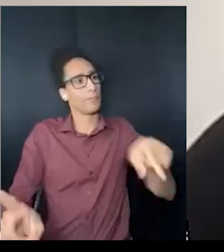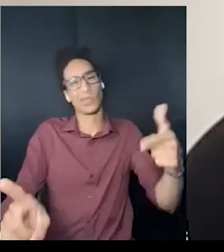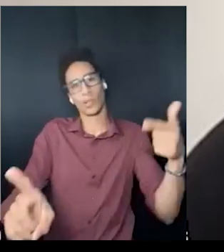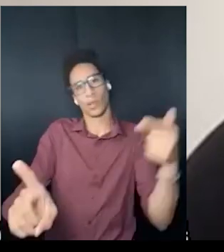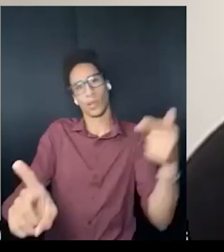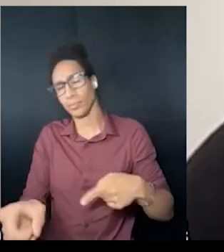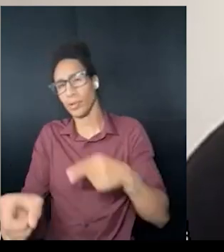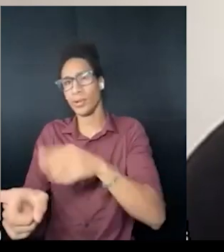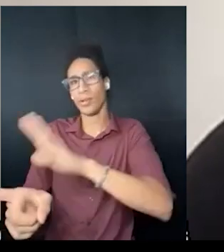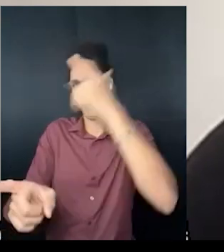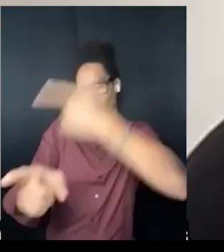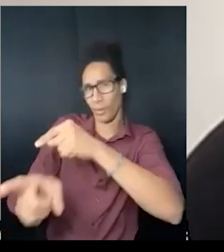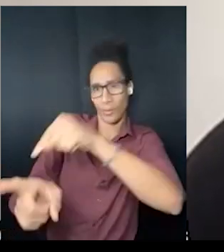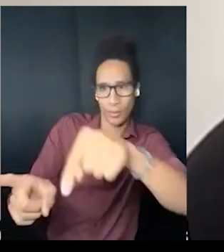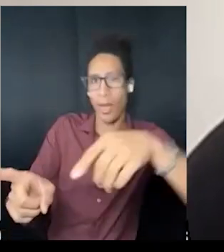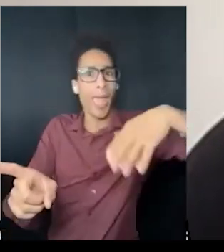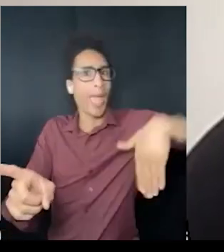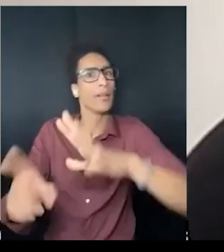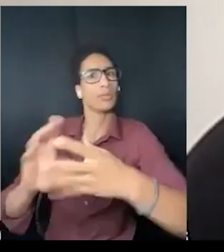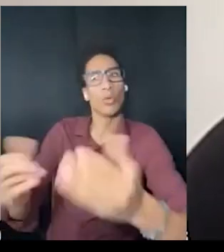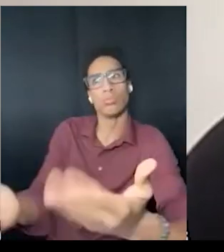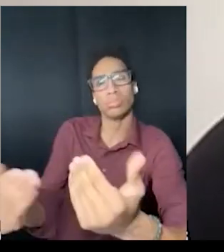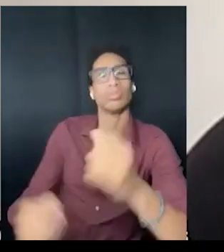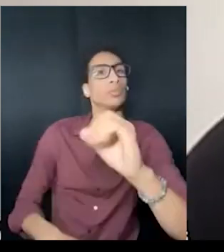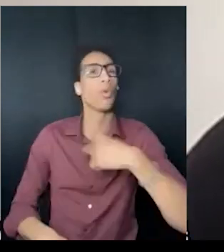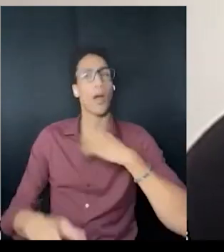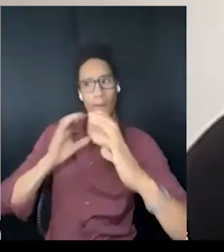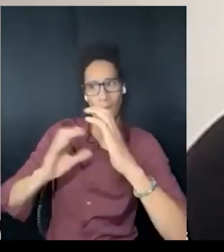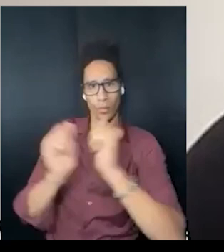of the filmmaking process and by conversations with Chad,